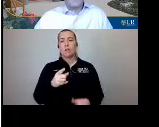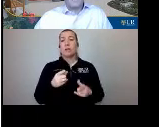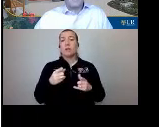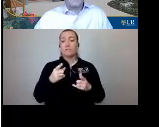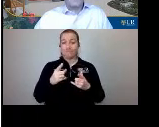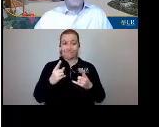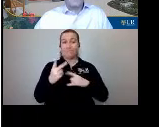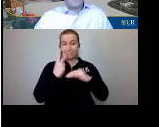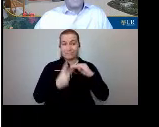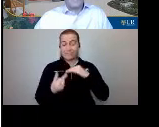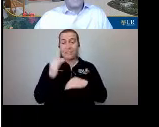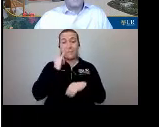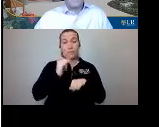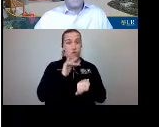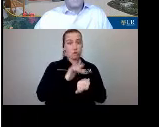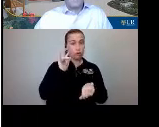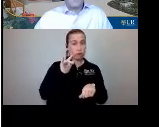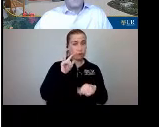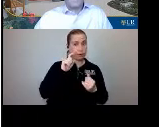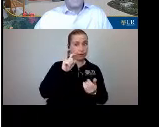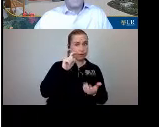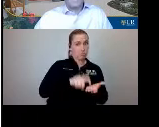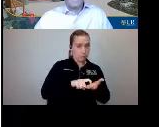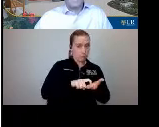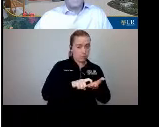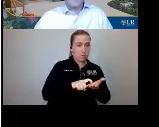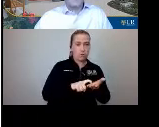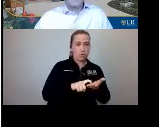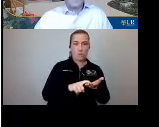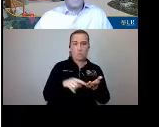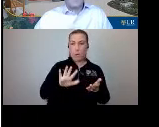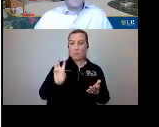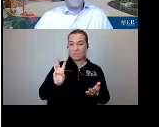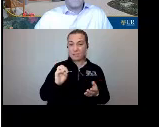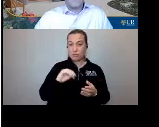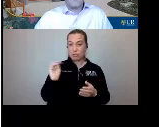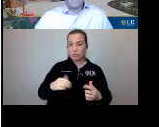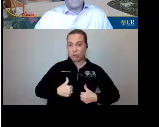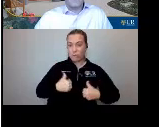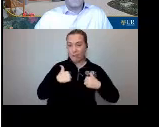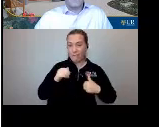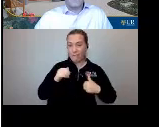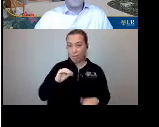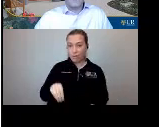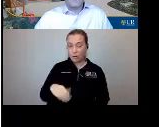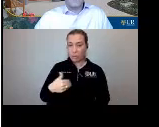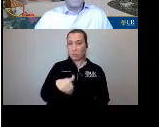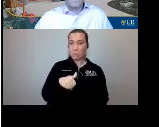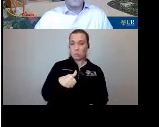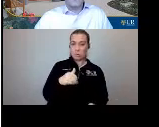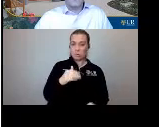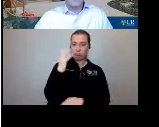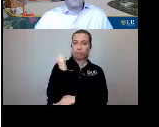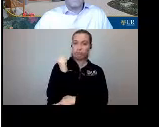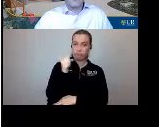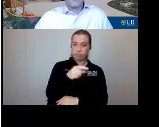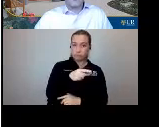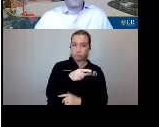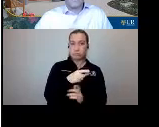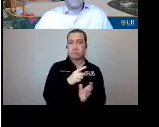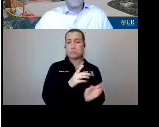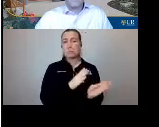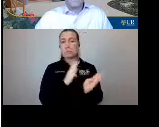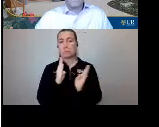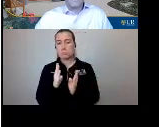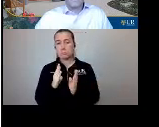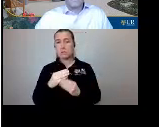for early cancers is very high. It's about 60%. It's much higher than any other stage. We still do fairly well with some of the regional